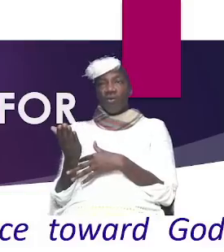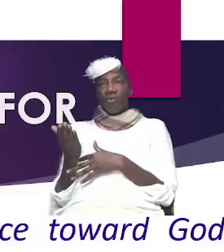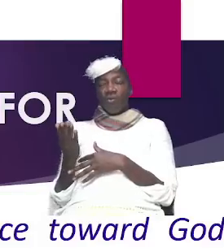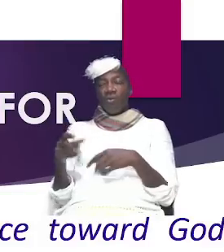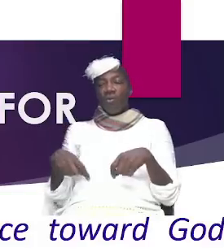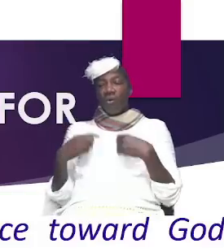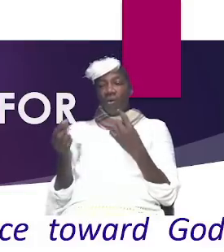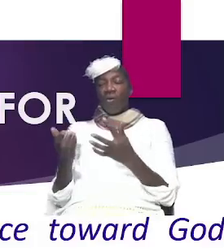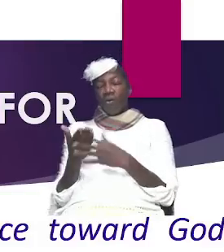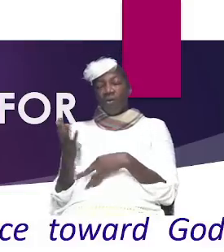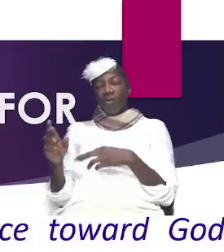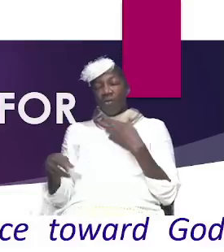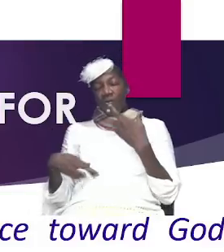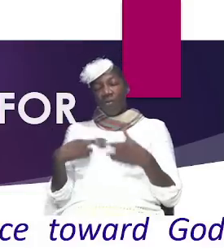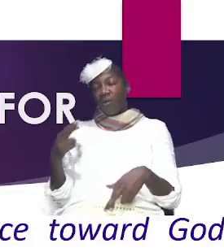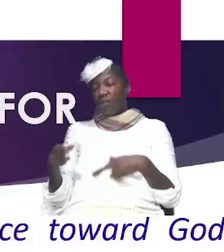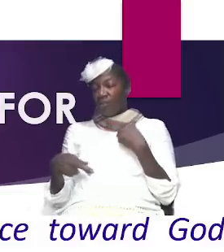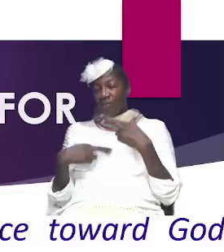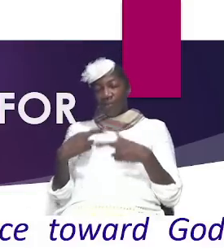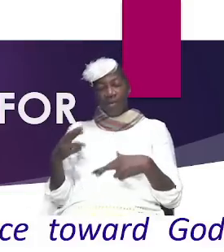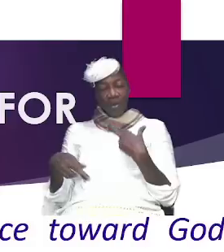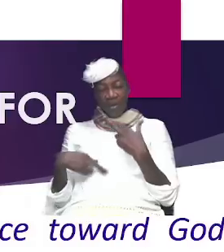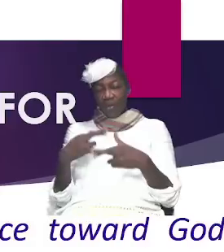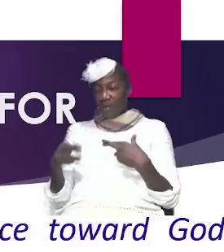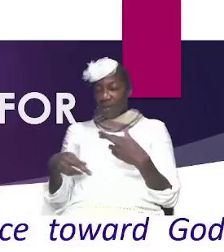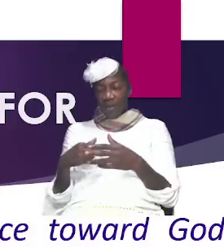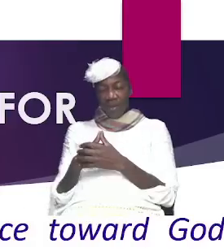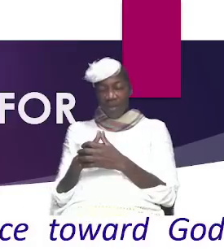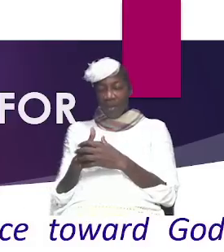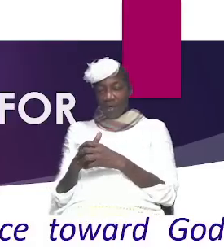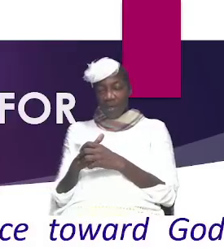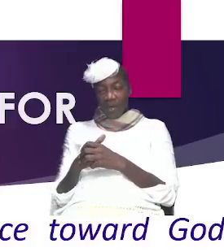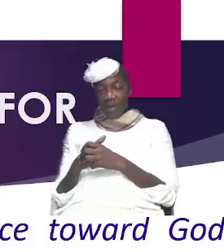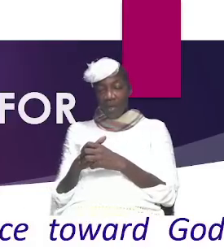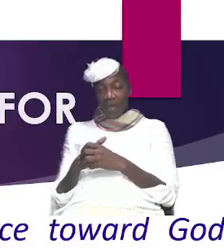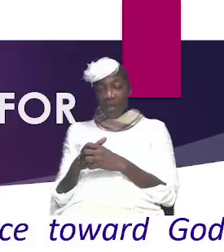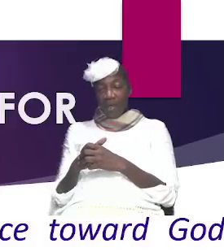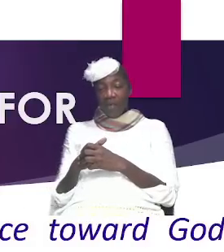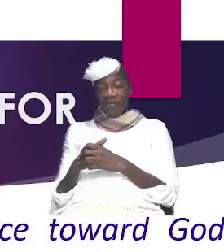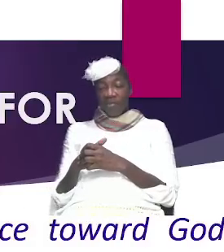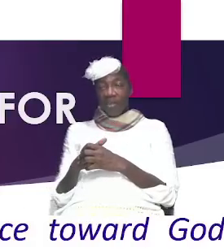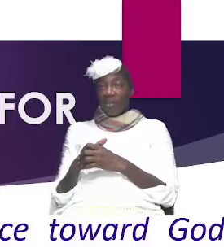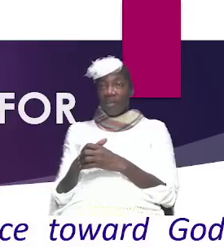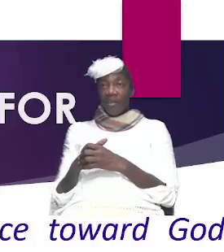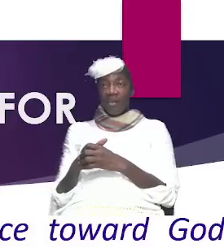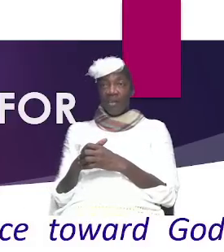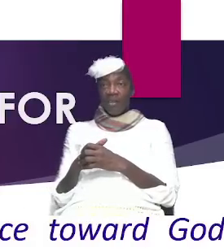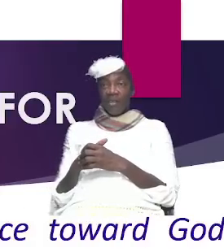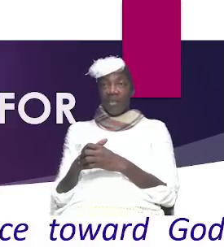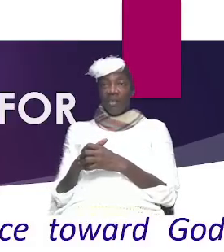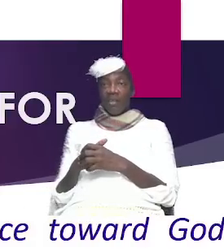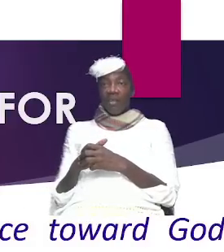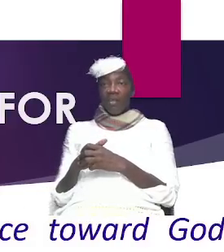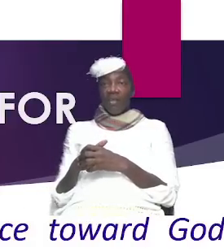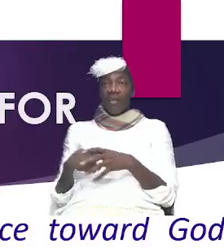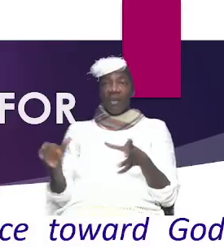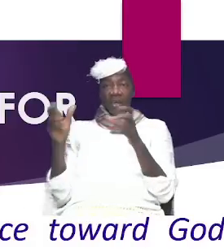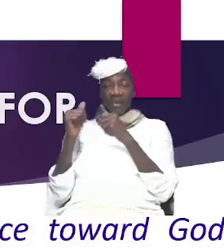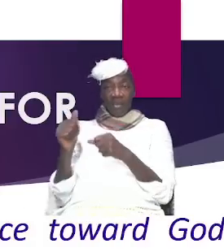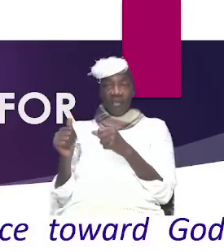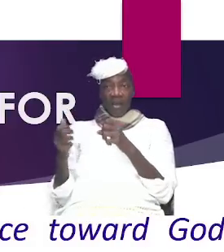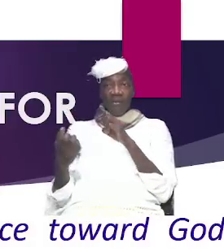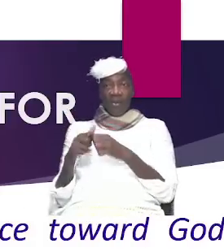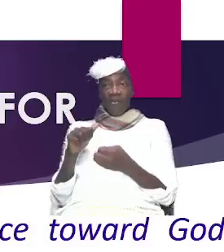go through rejoicing, and you will be greatly rewarded. I will be greatly rewarded. Let us accept these troubles